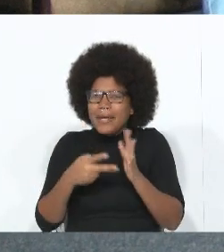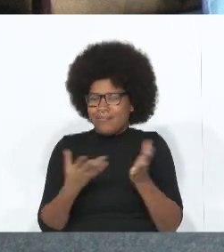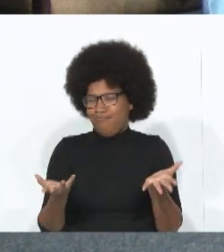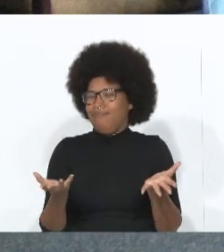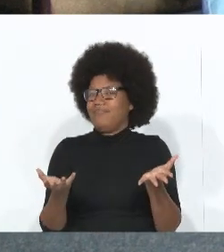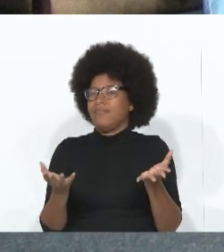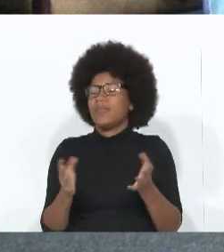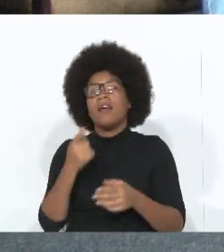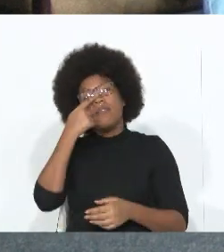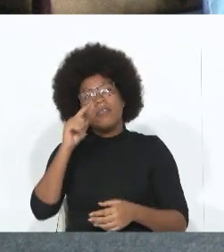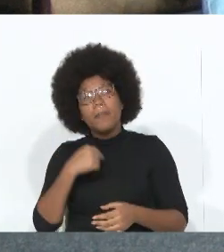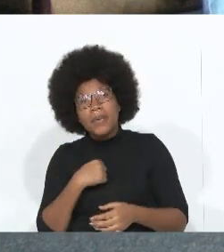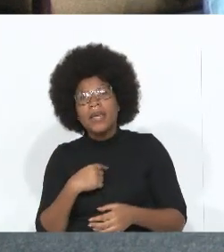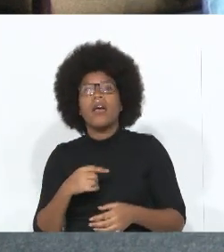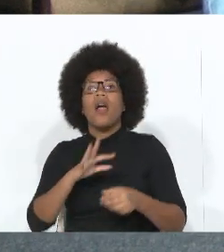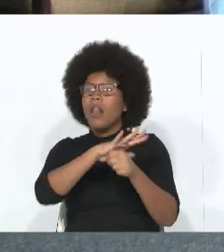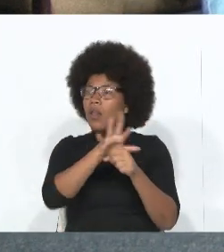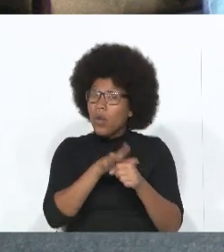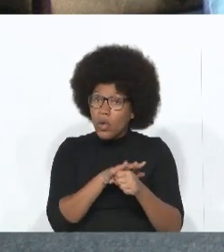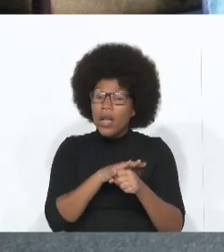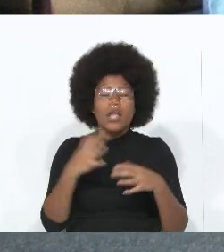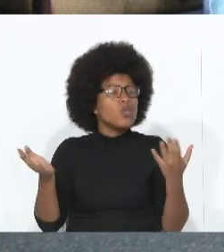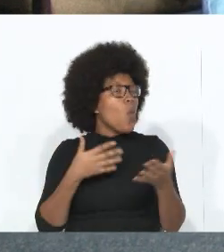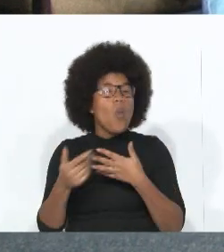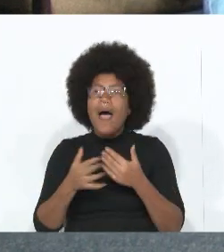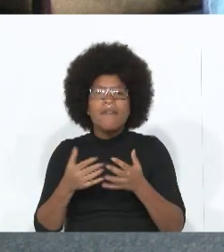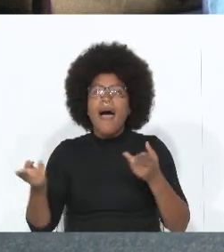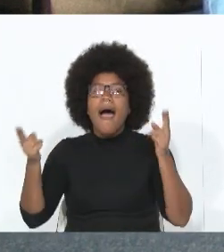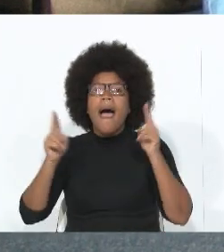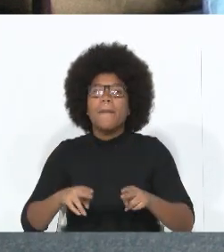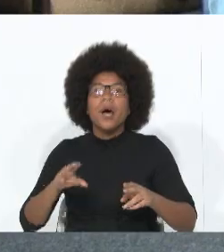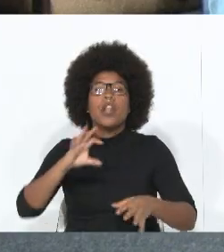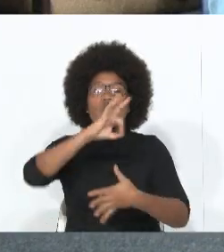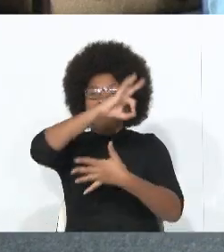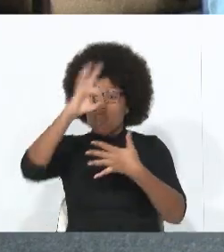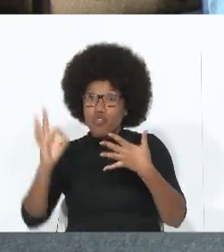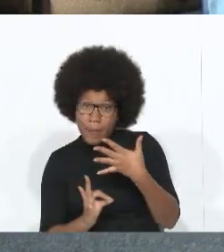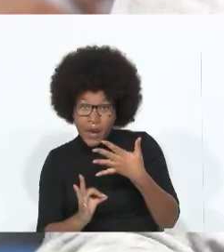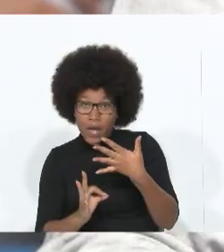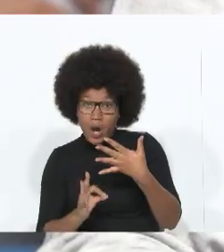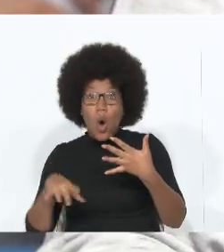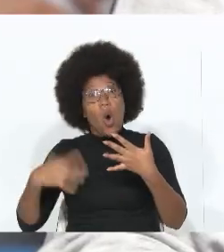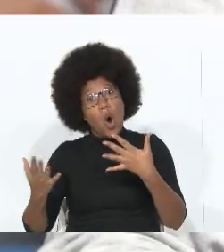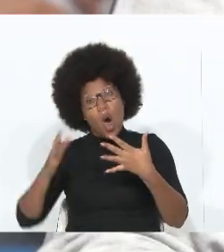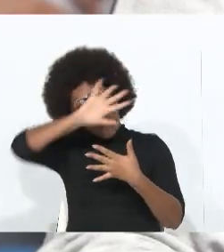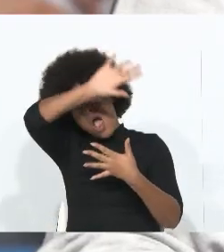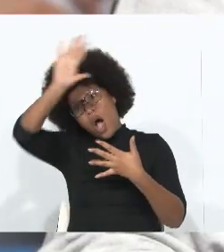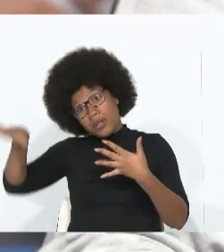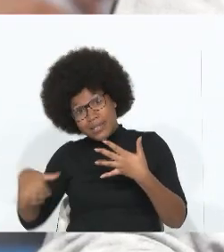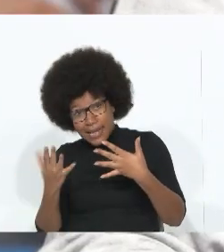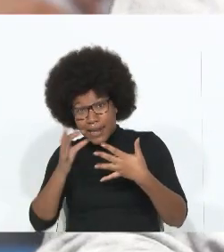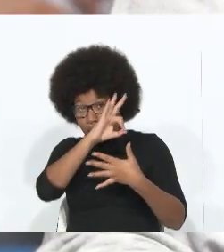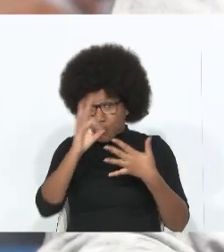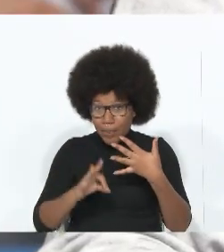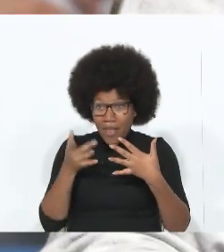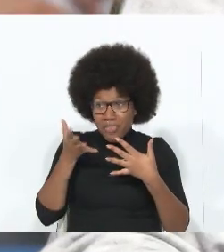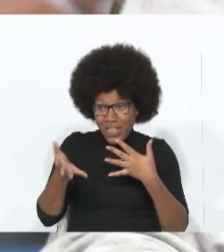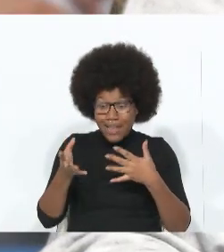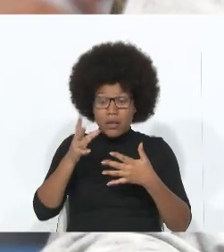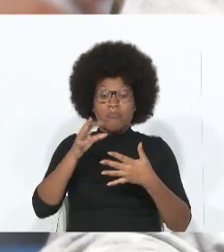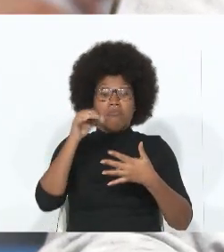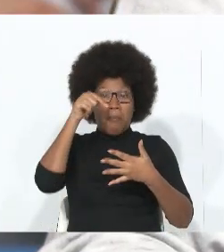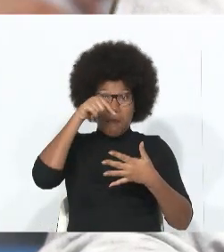for me, local is anything that happens in the Caribbean or anything that happens outside of the Caribbean that Caribbean people made or